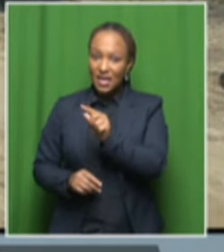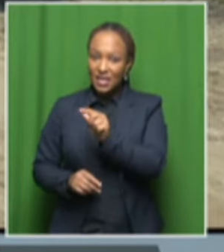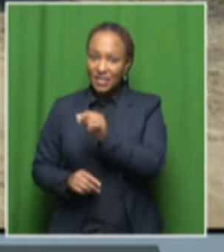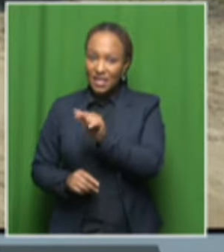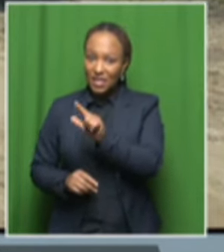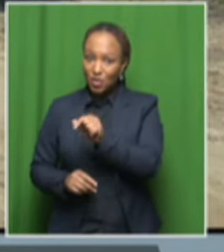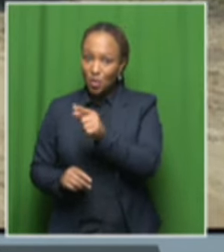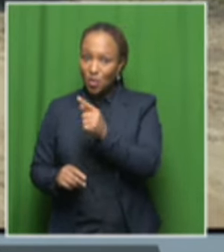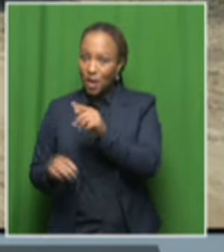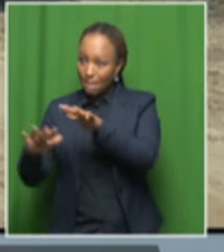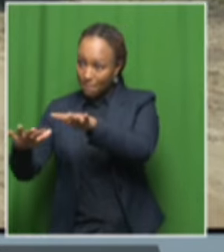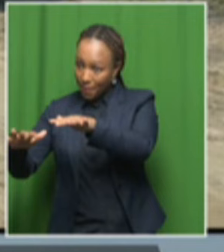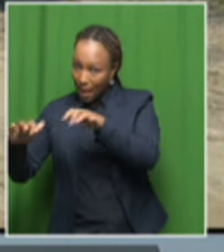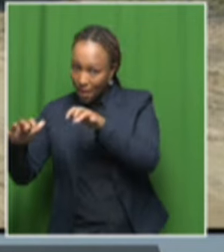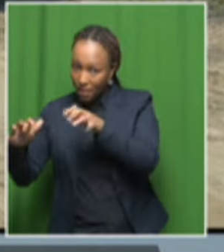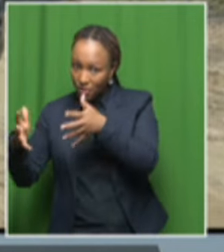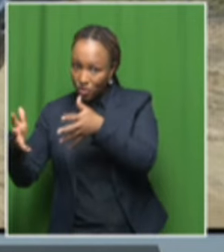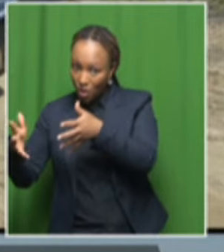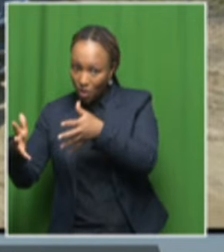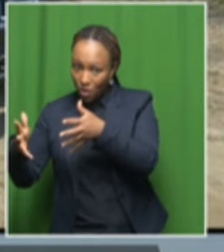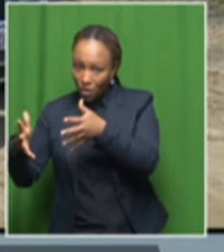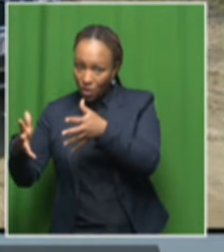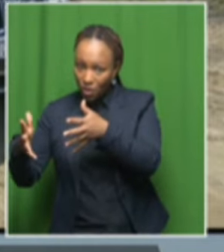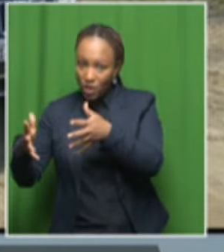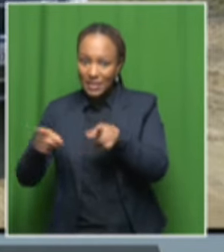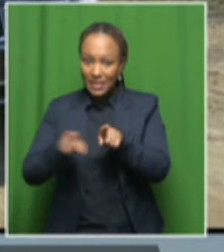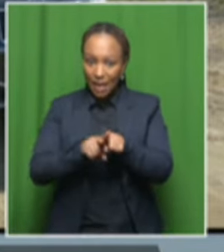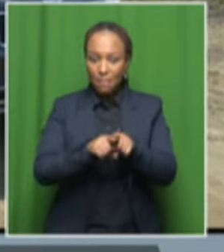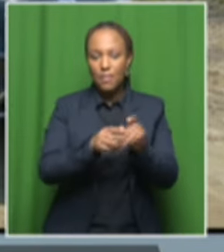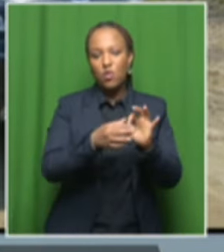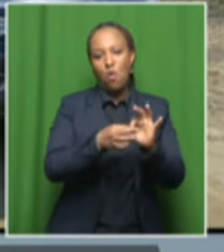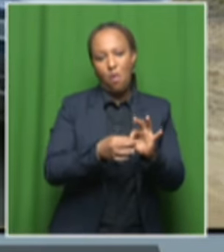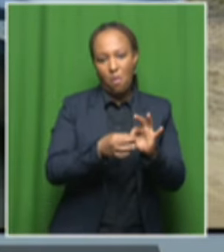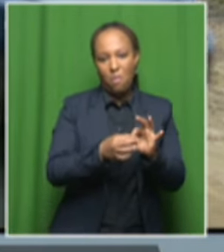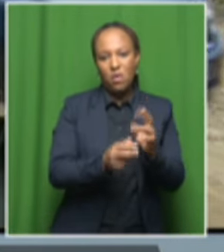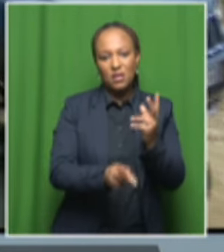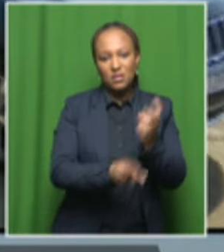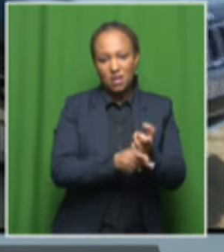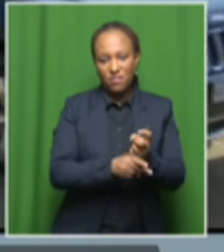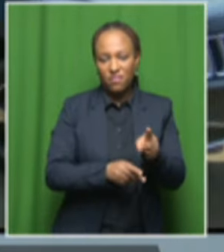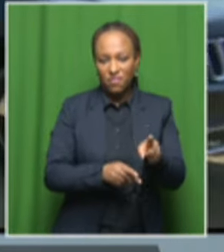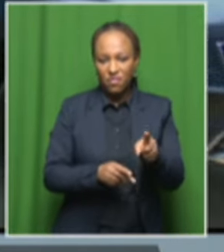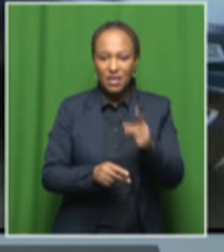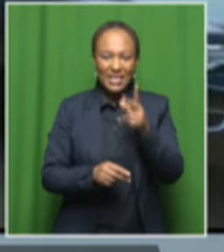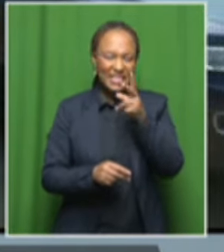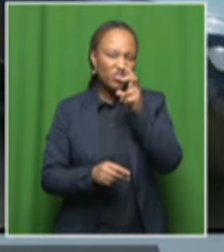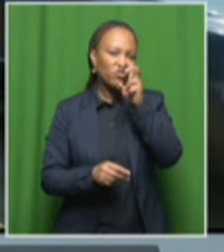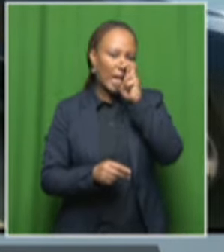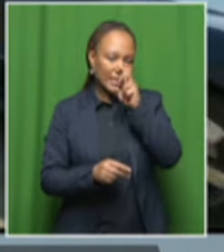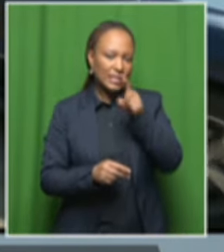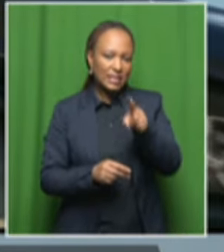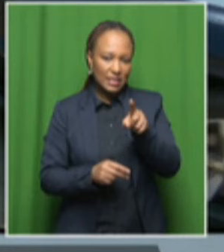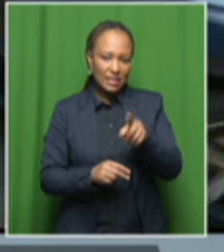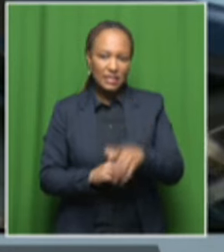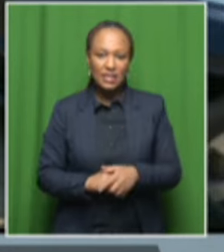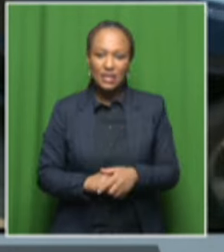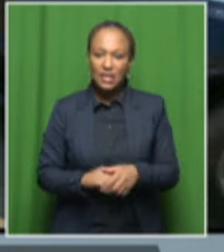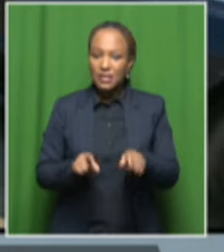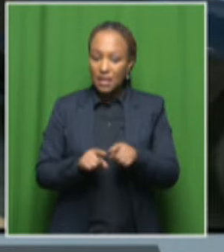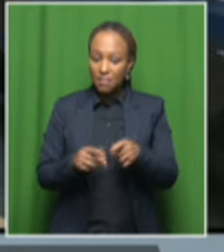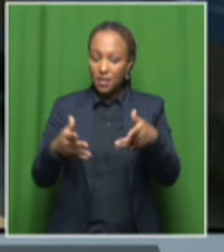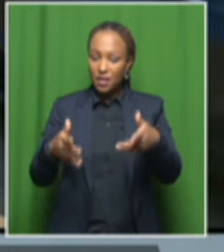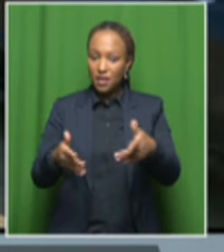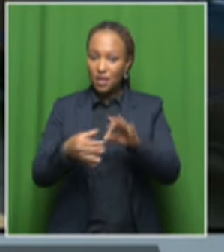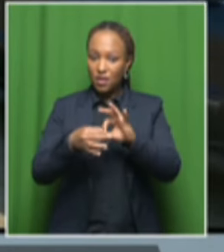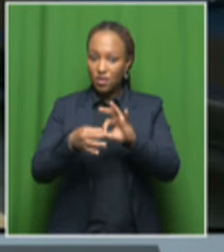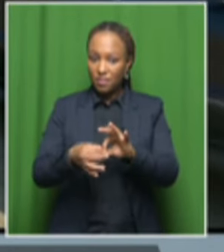tough uncle Tito here at home. He was also strict on budget, even here at home.